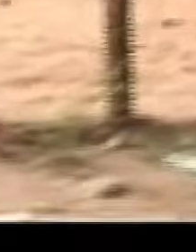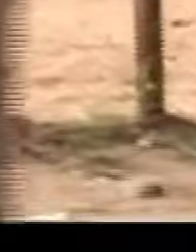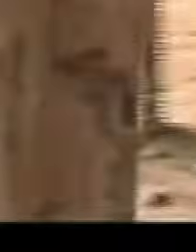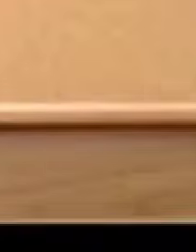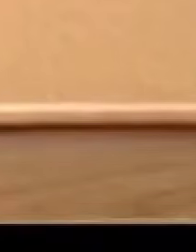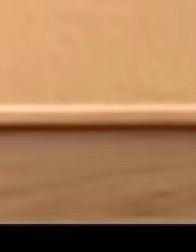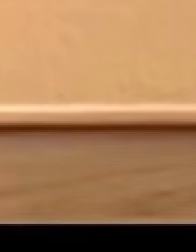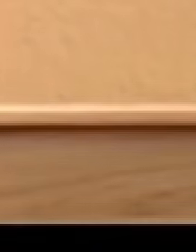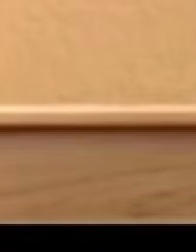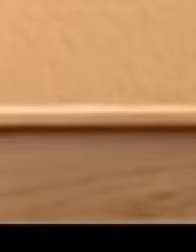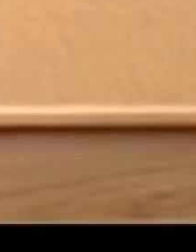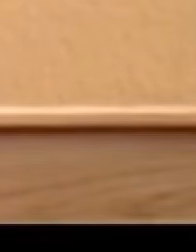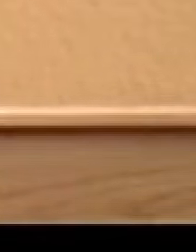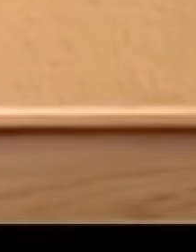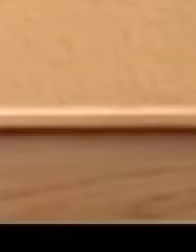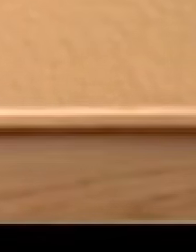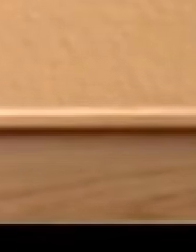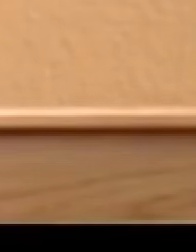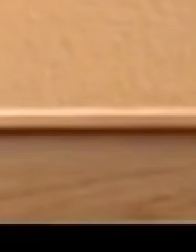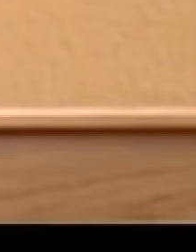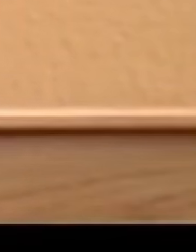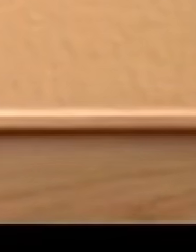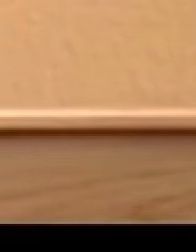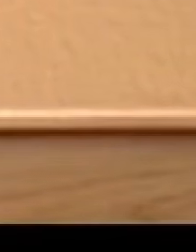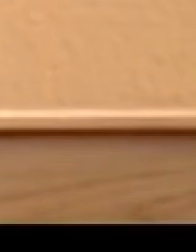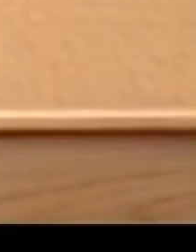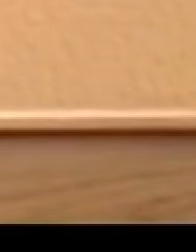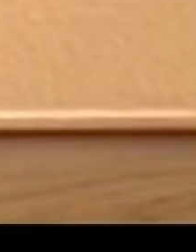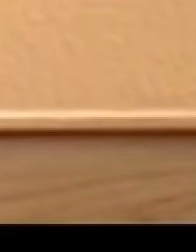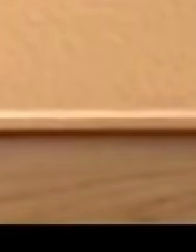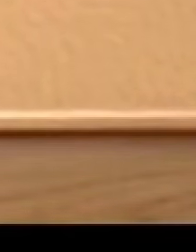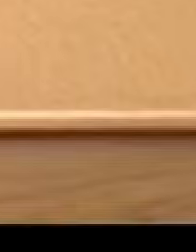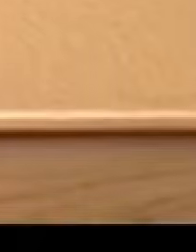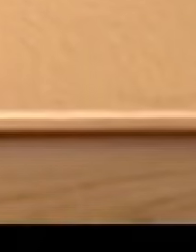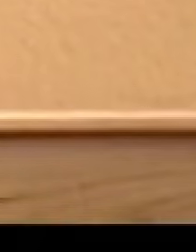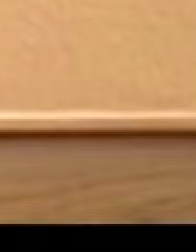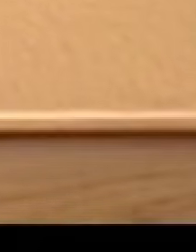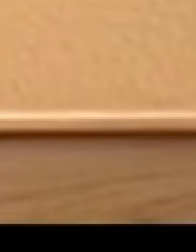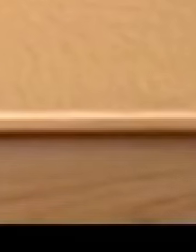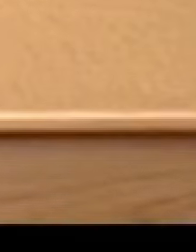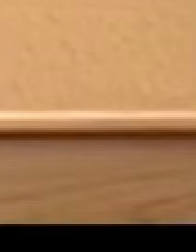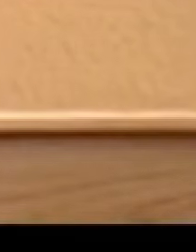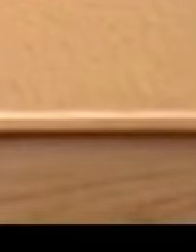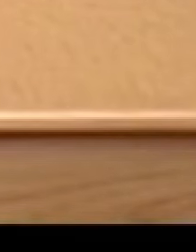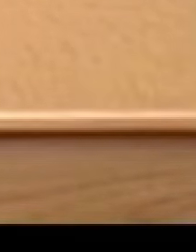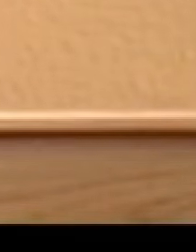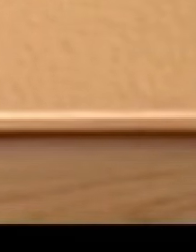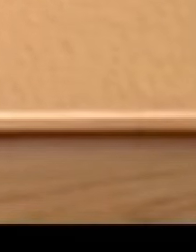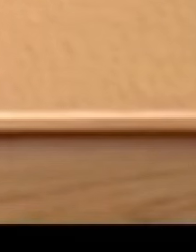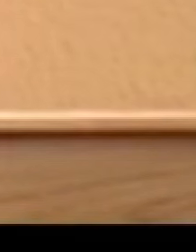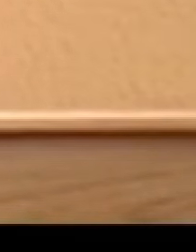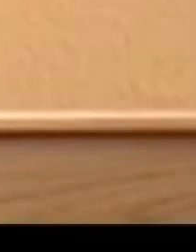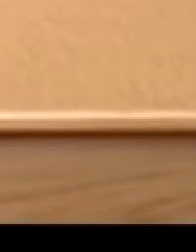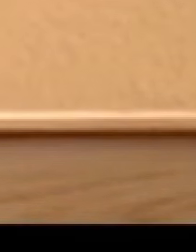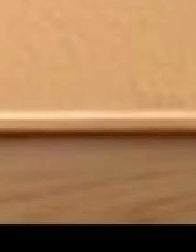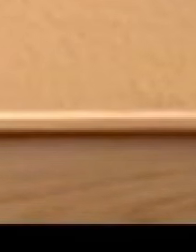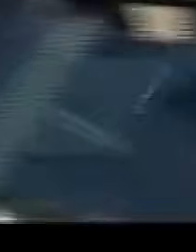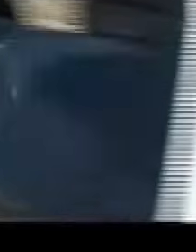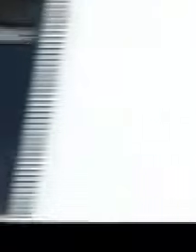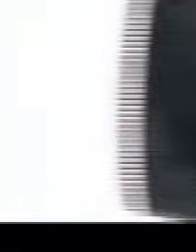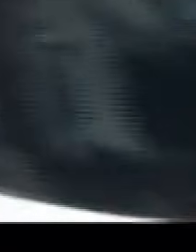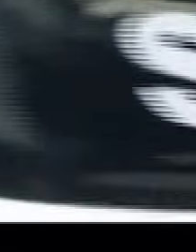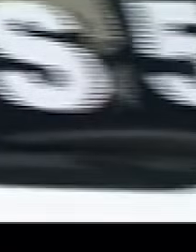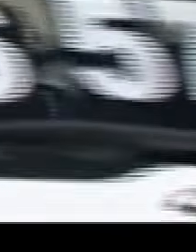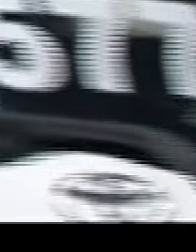On the education front, the government has identified critical goals